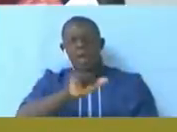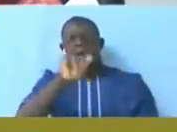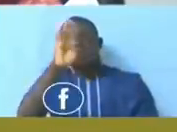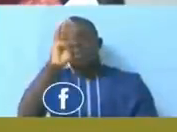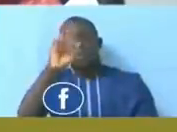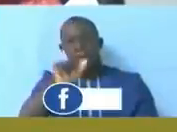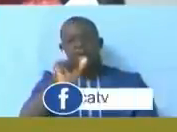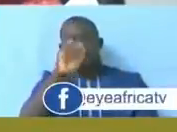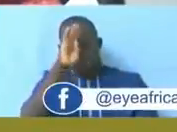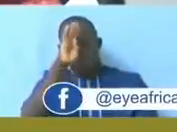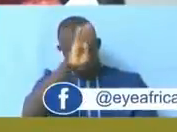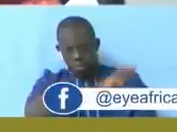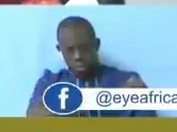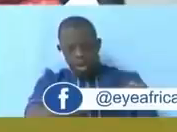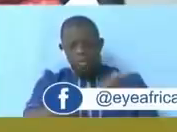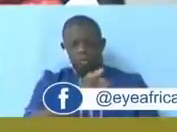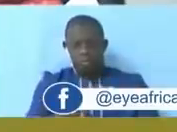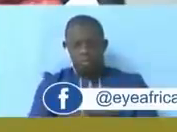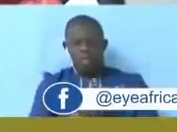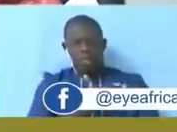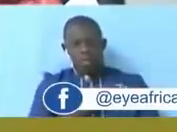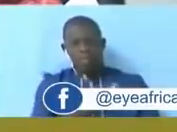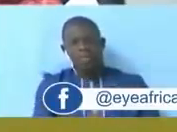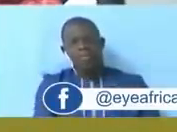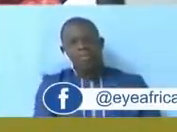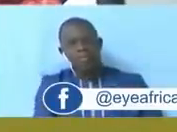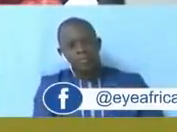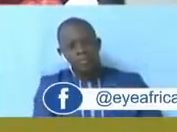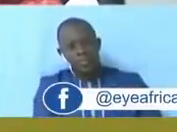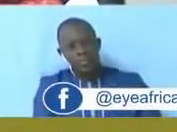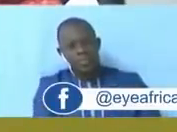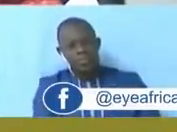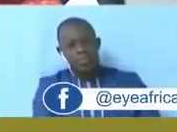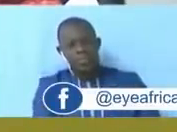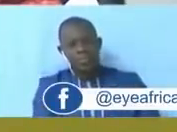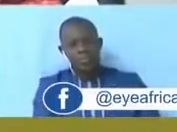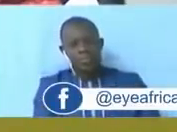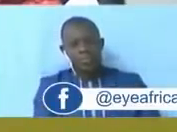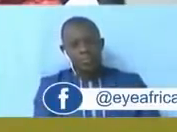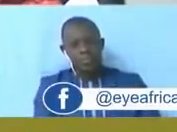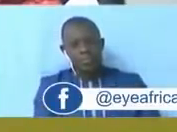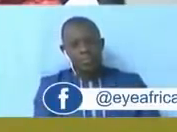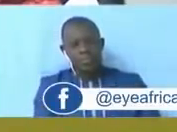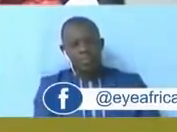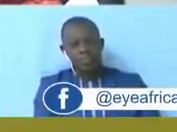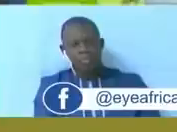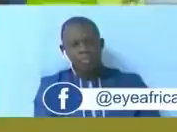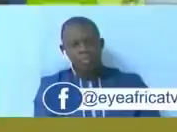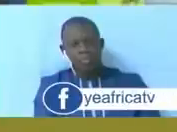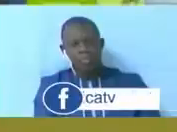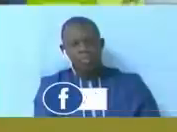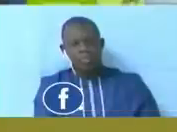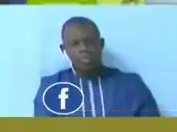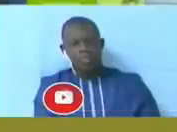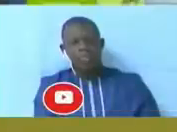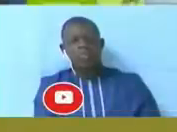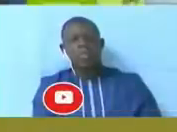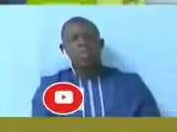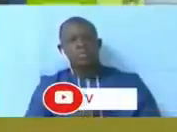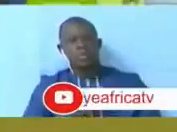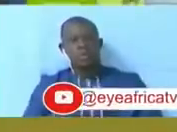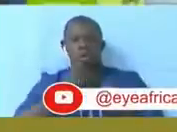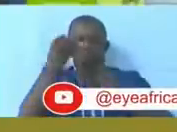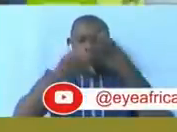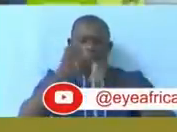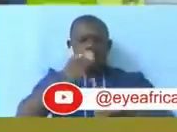uomu Omar, koto umaleti, yelola karola nga mira identa bani mfala. So I complained